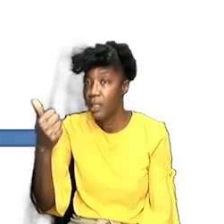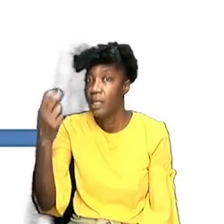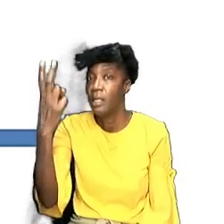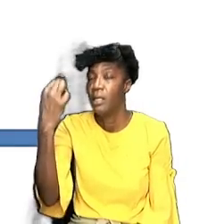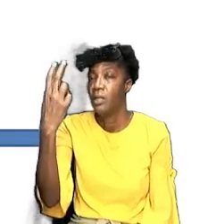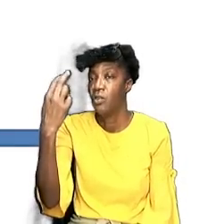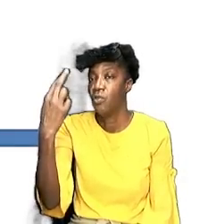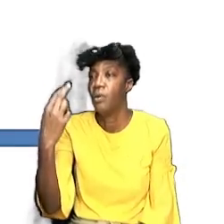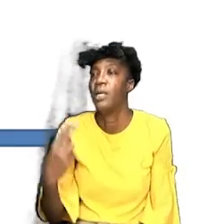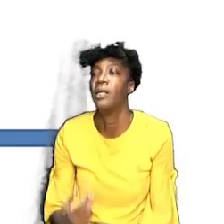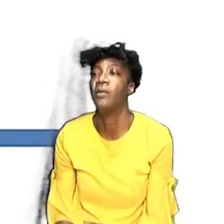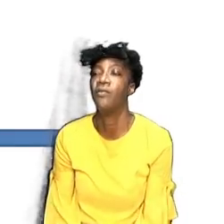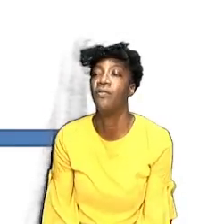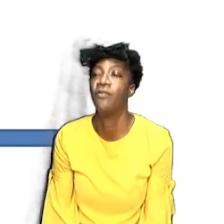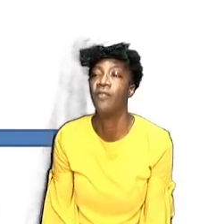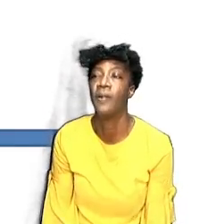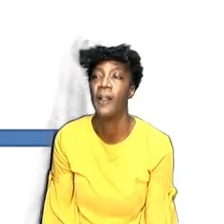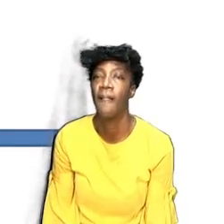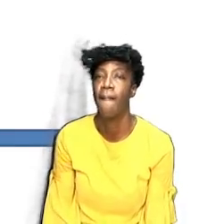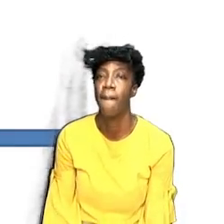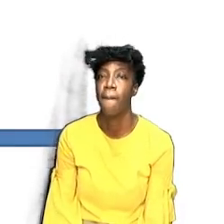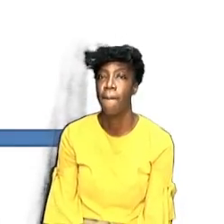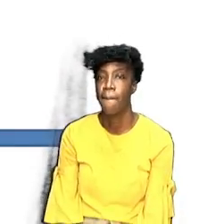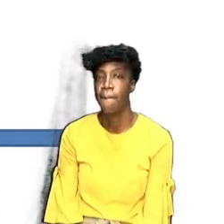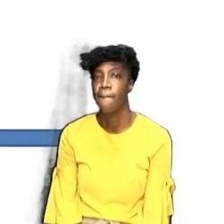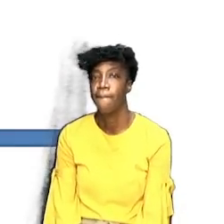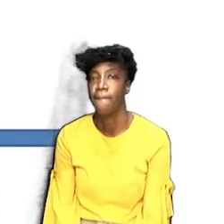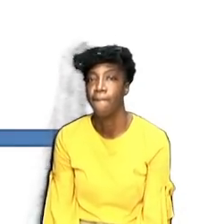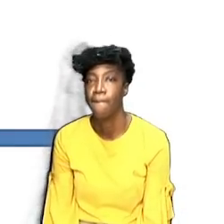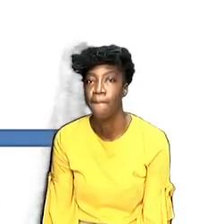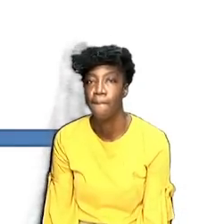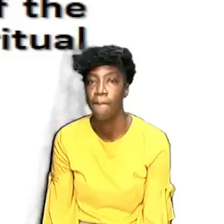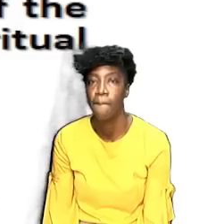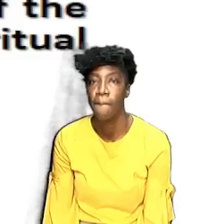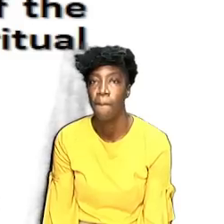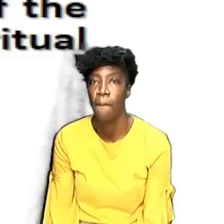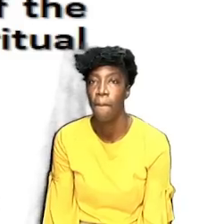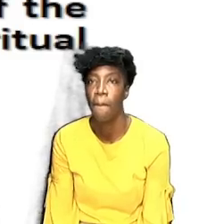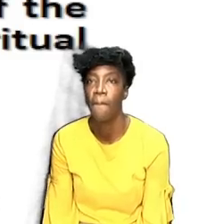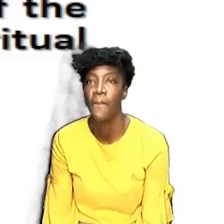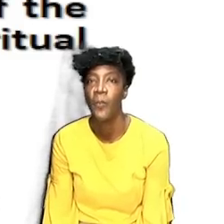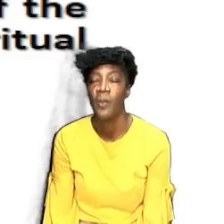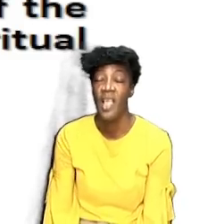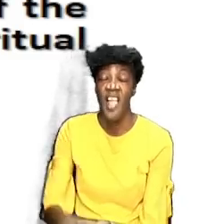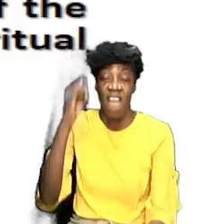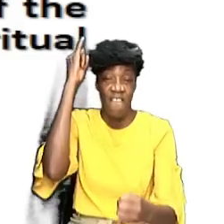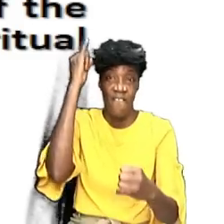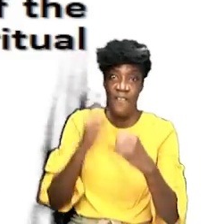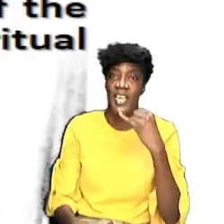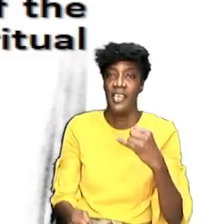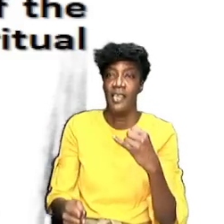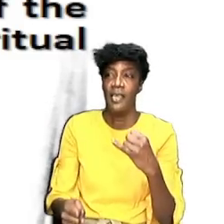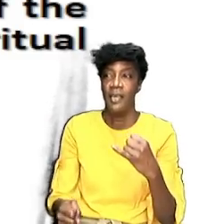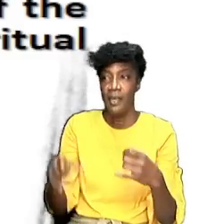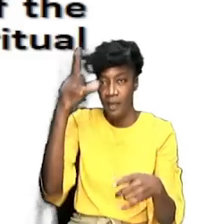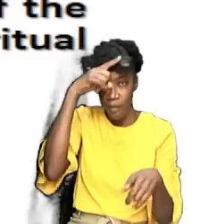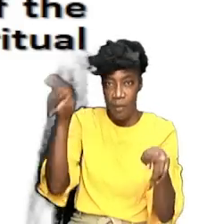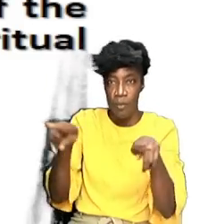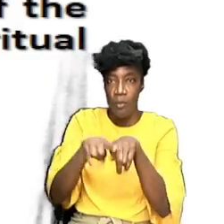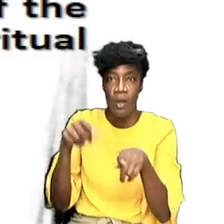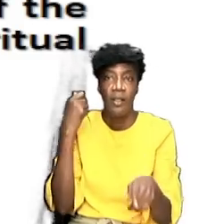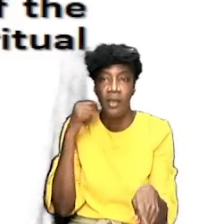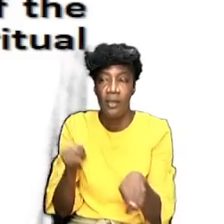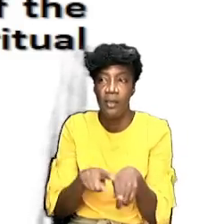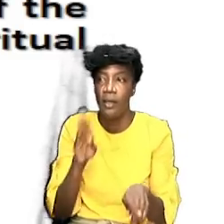go right there in Jesus' name. It says, "Finally, my brethren,